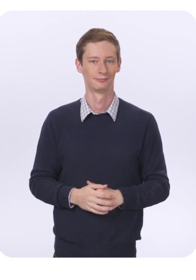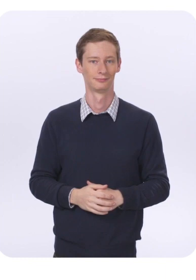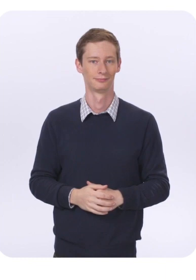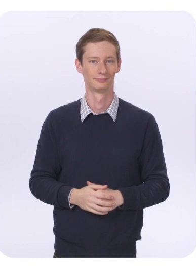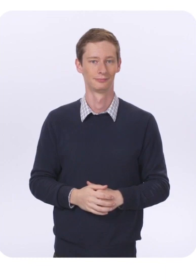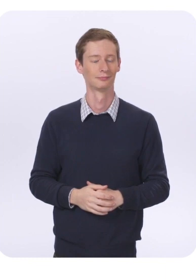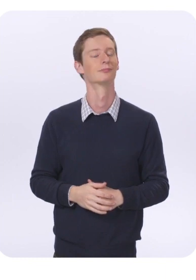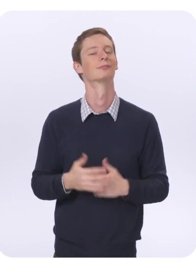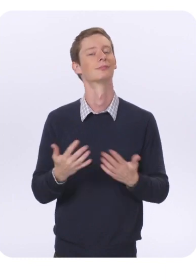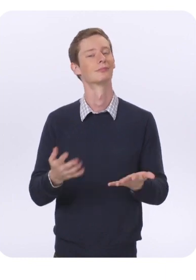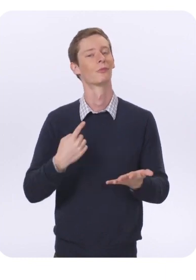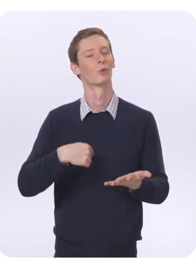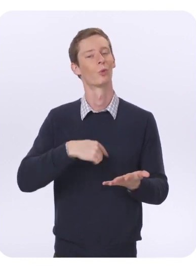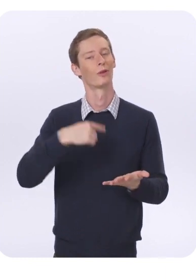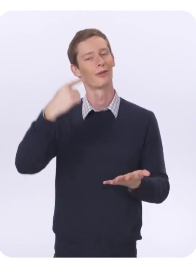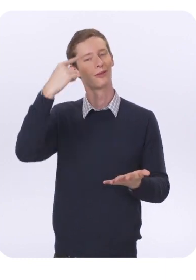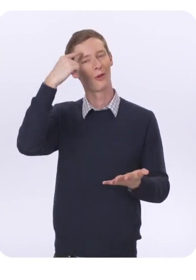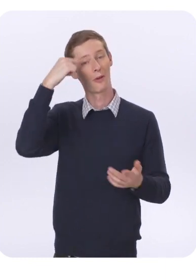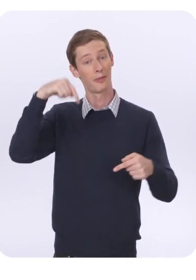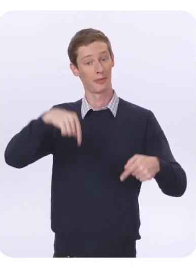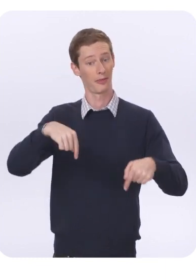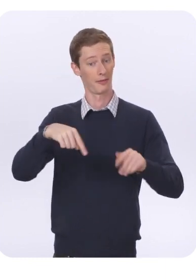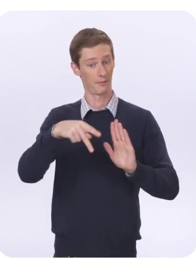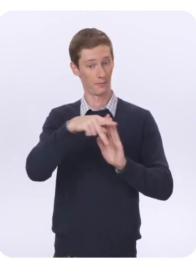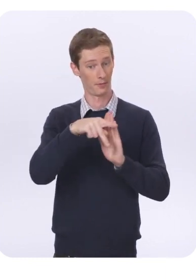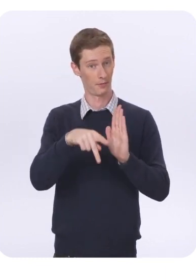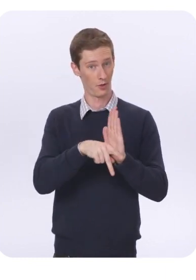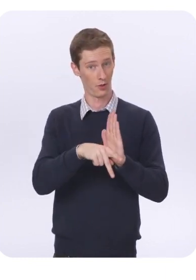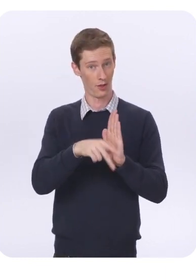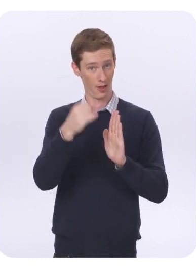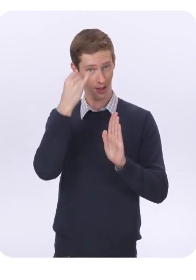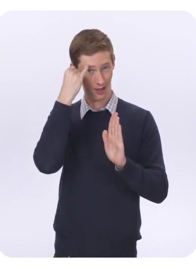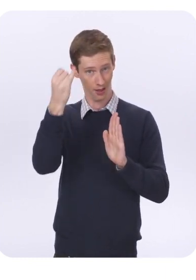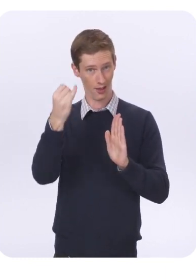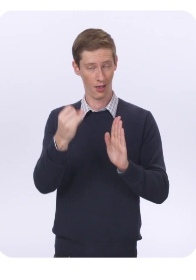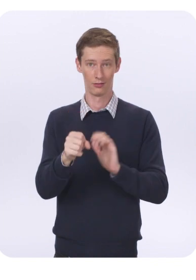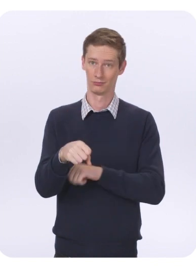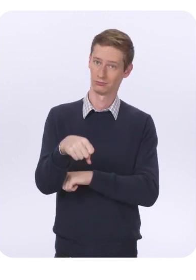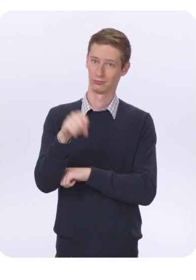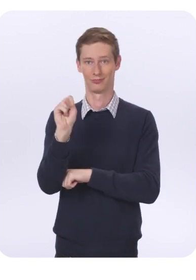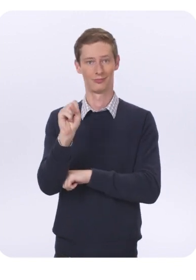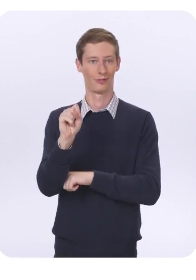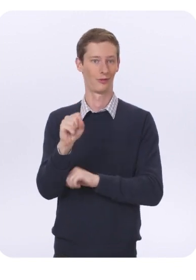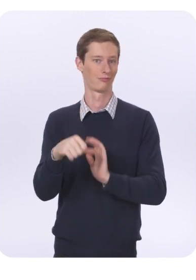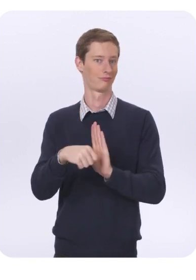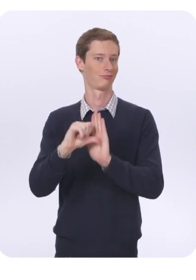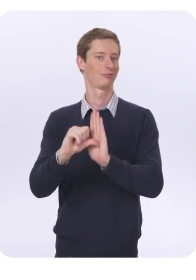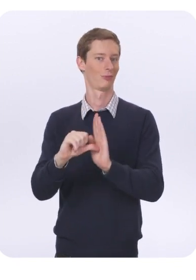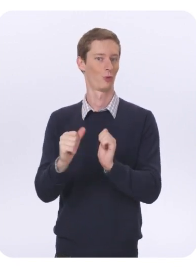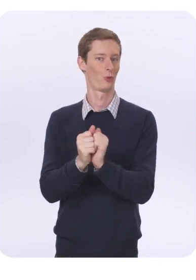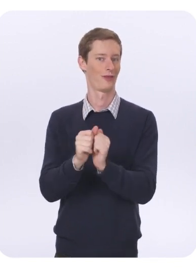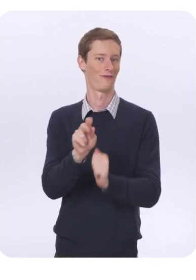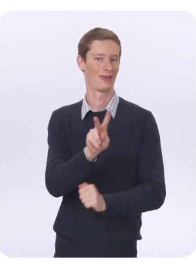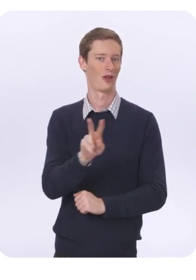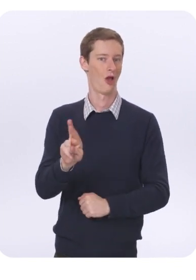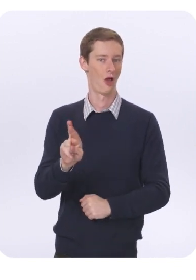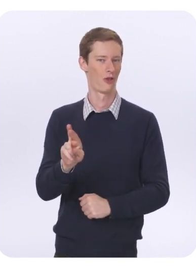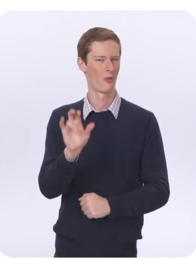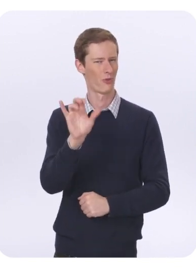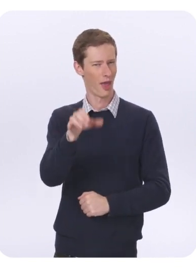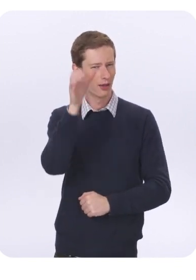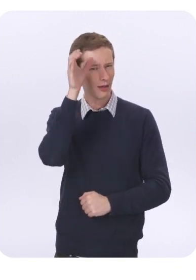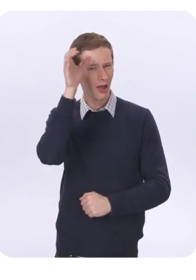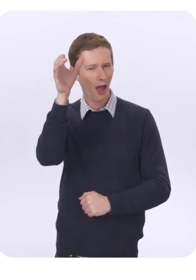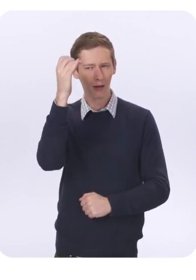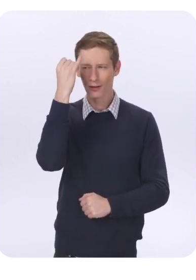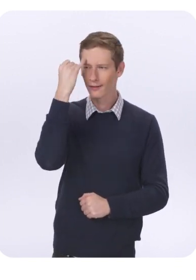We thought this principle could be even more impressive in VR. So, the concept of scale and different